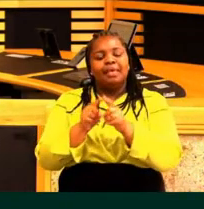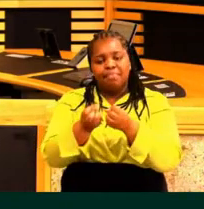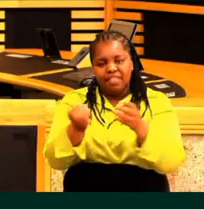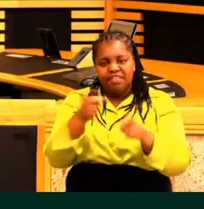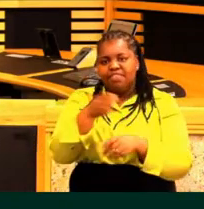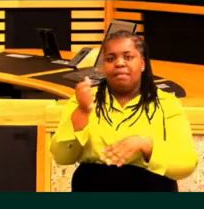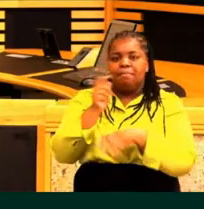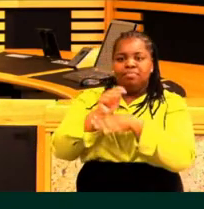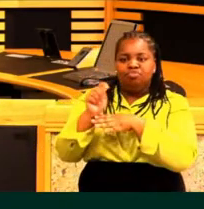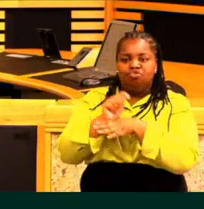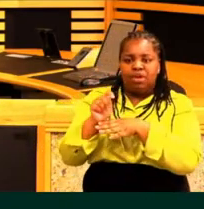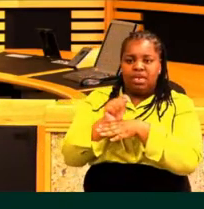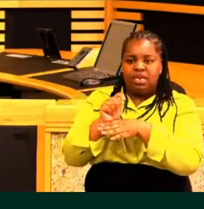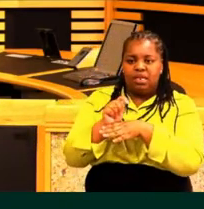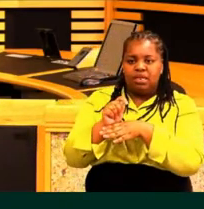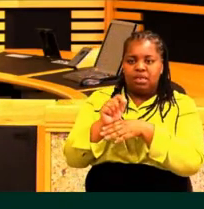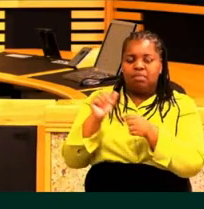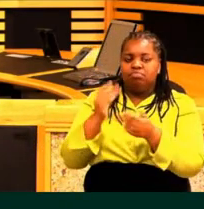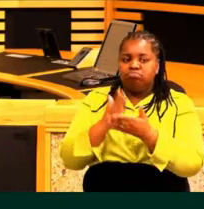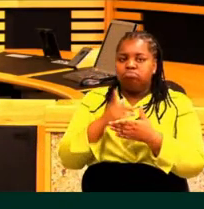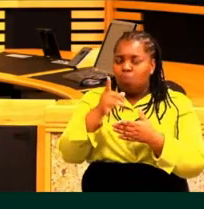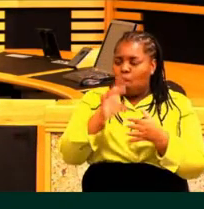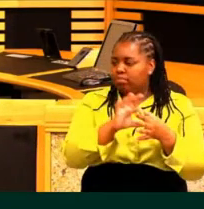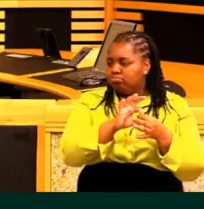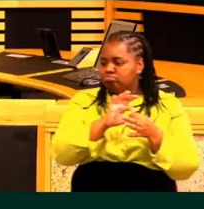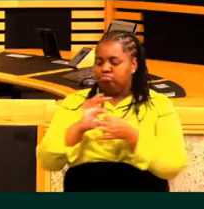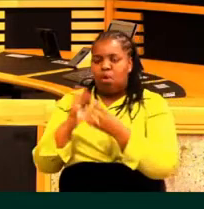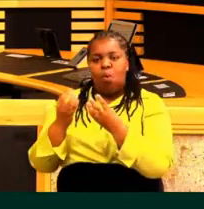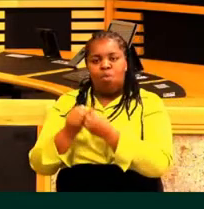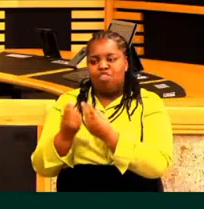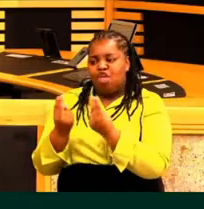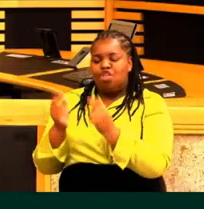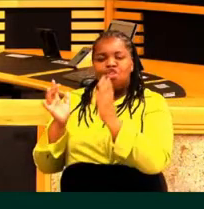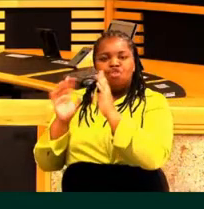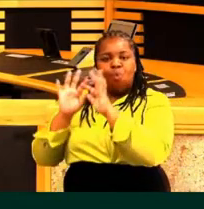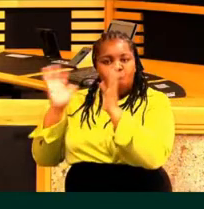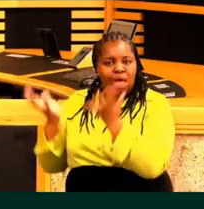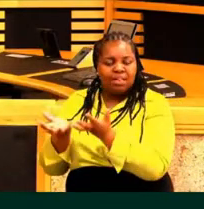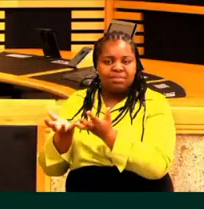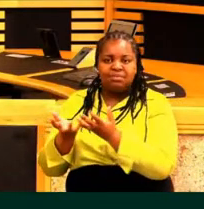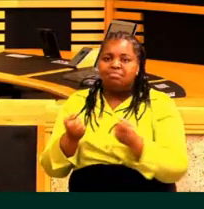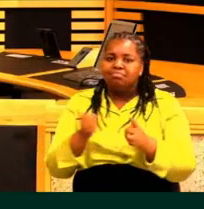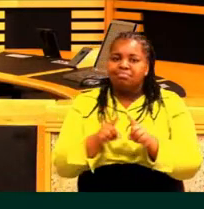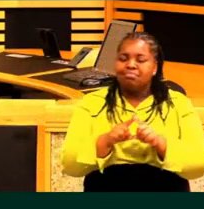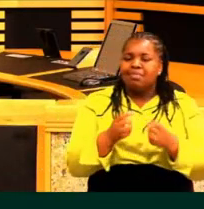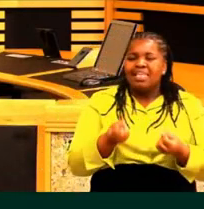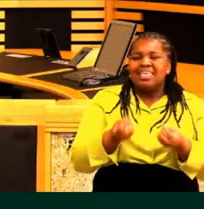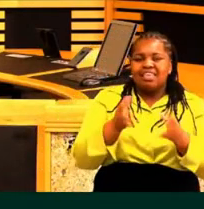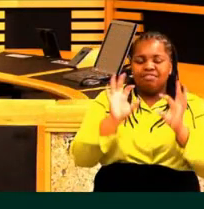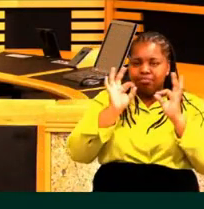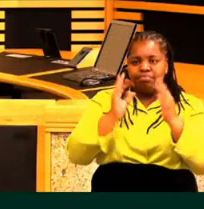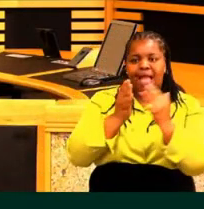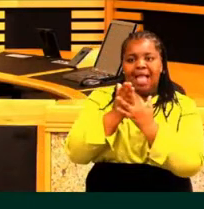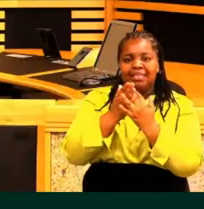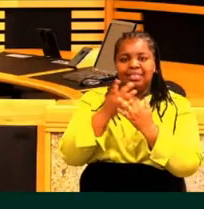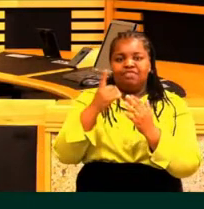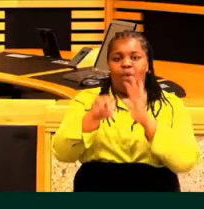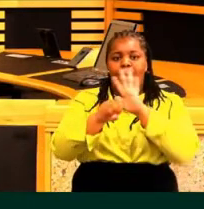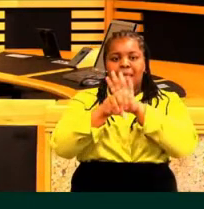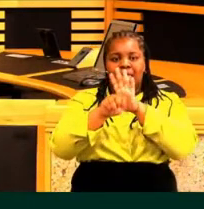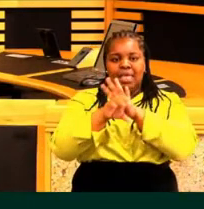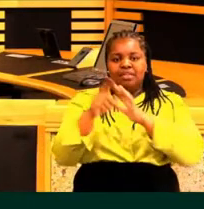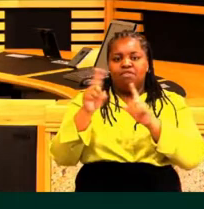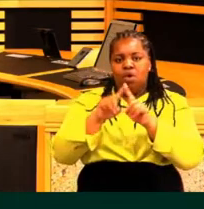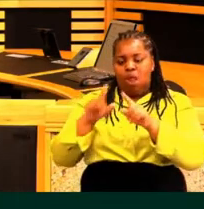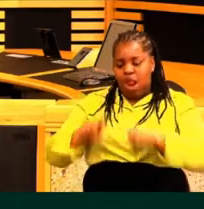in line with the the modern world and also providing markets or access to Market at a